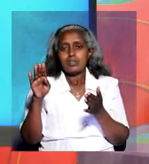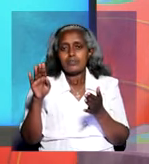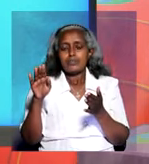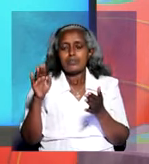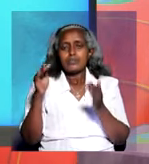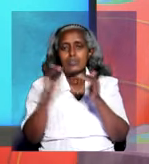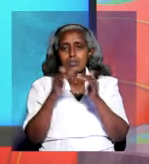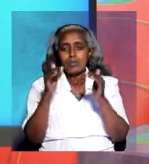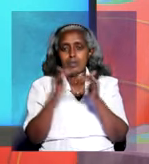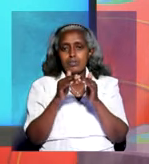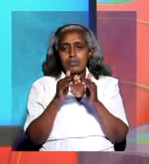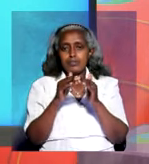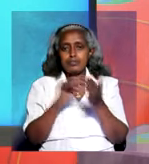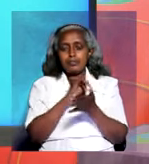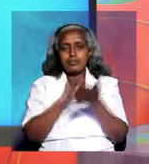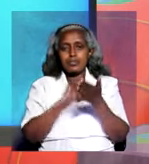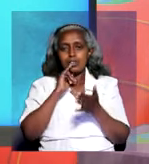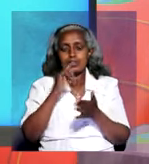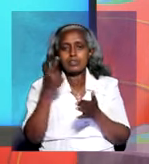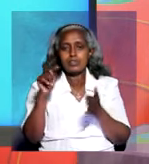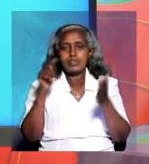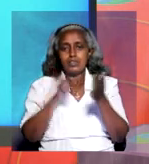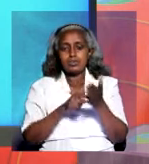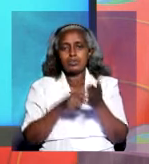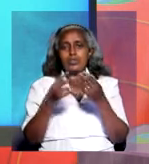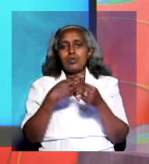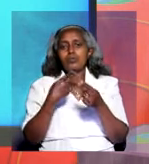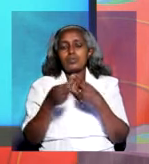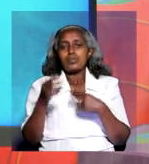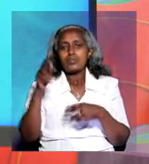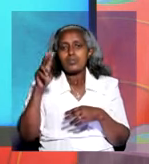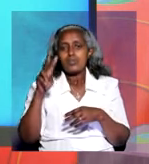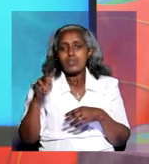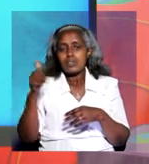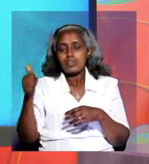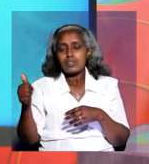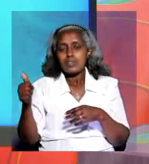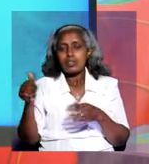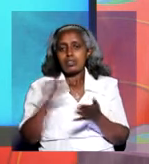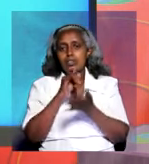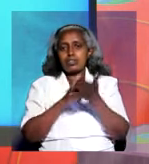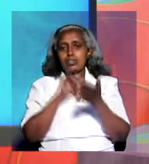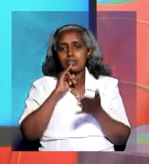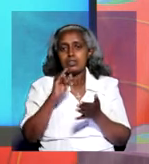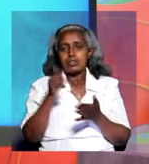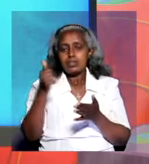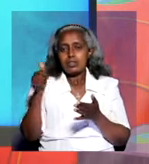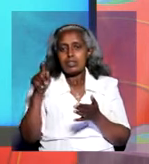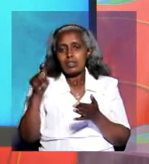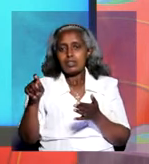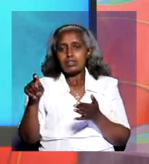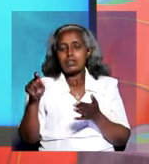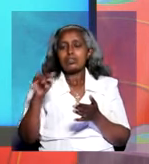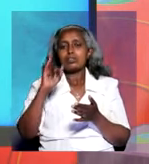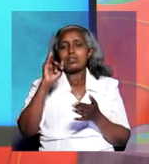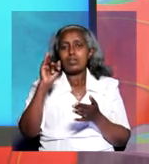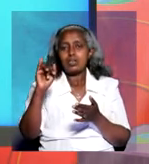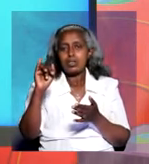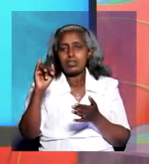is equal to, it is the dot product of vector A is it is AX in the